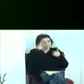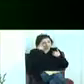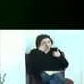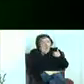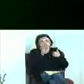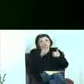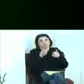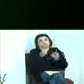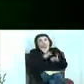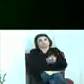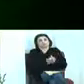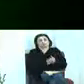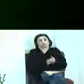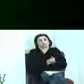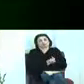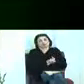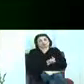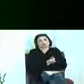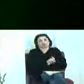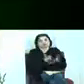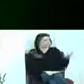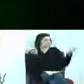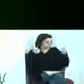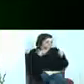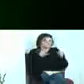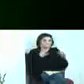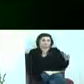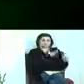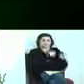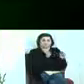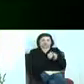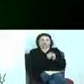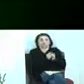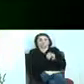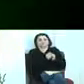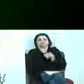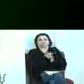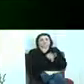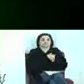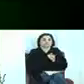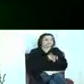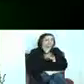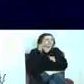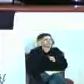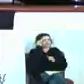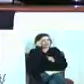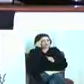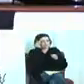have for you. Come on and sing that with me.